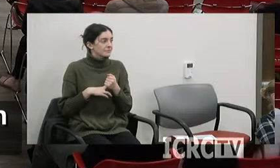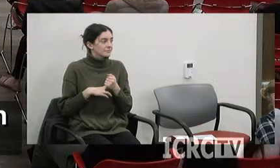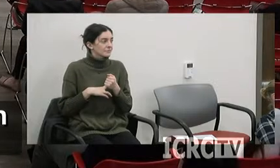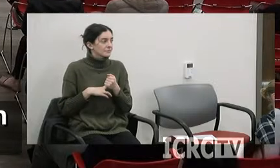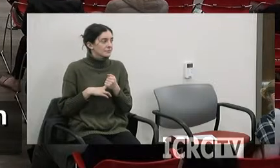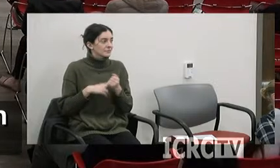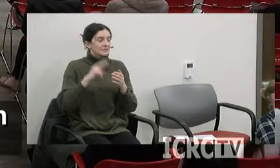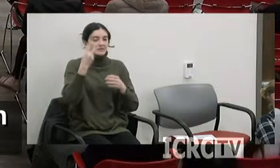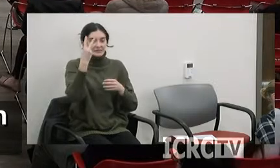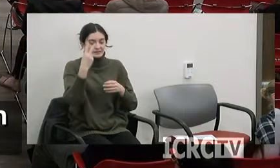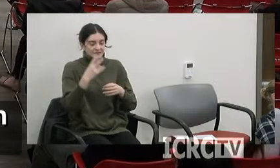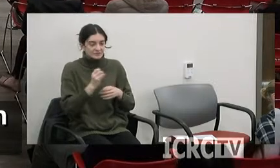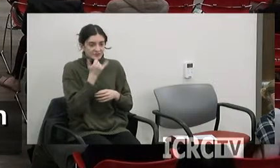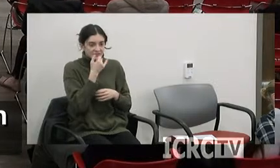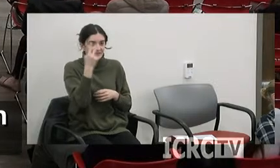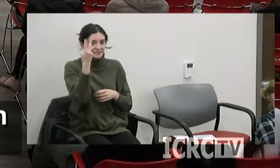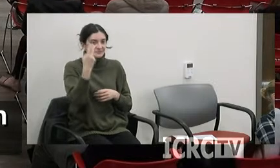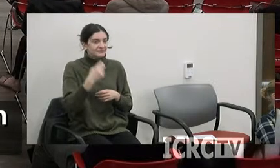Second.